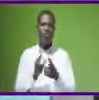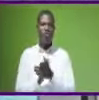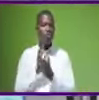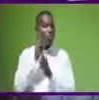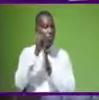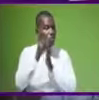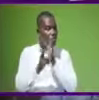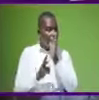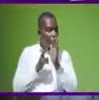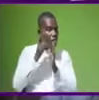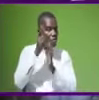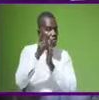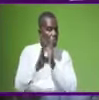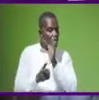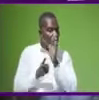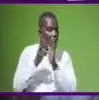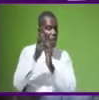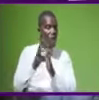Yes.